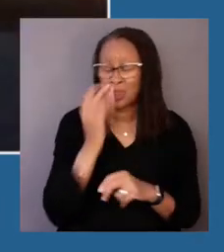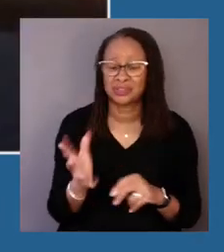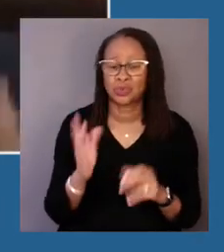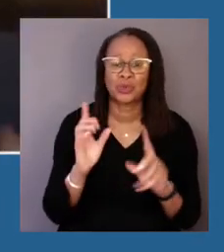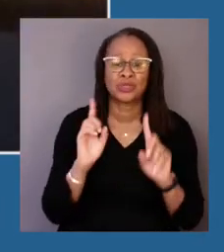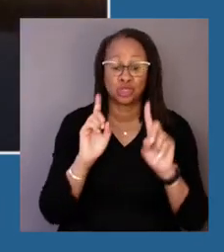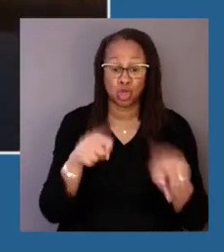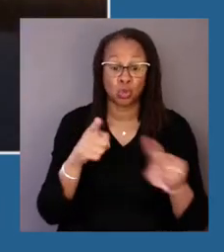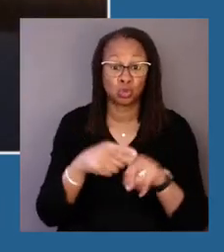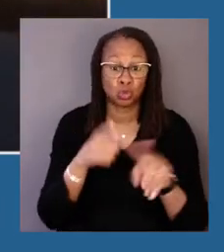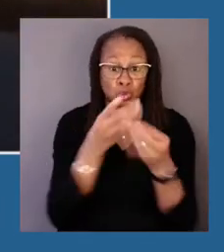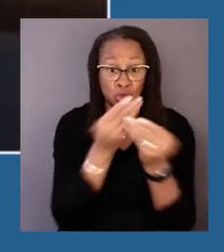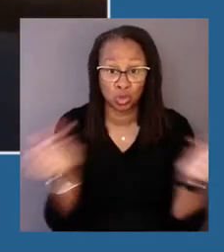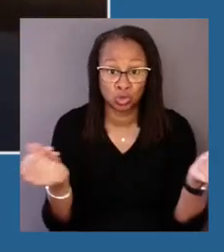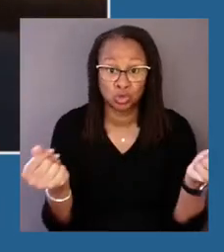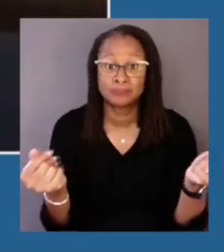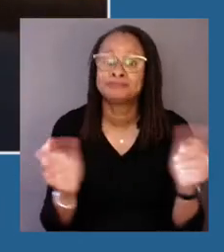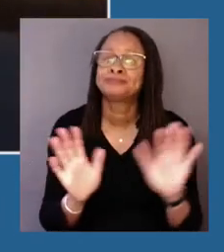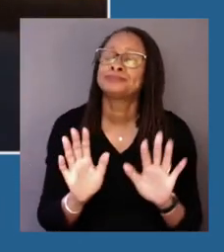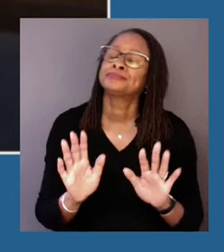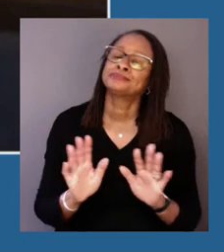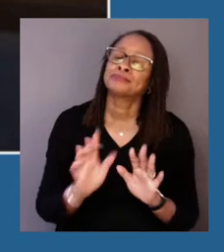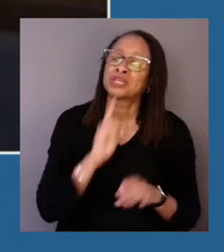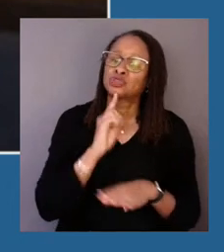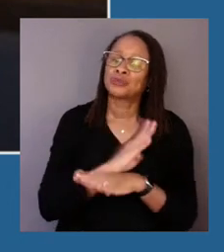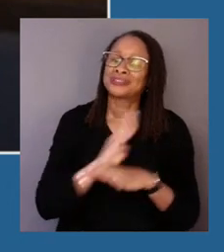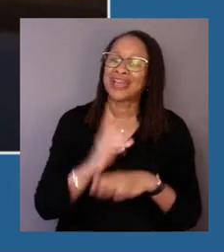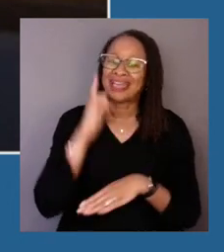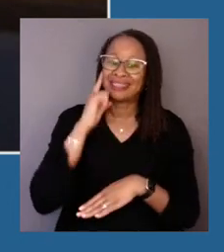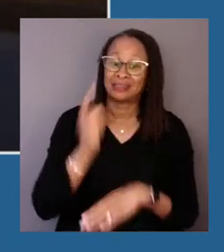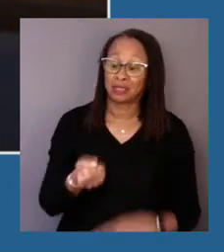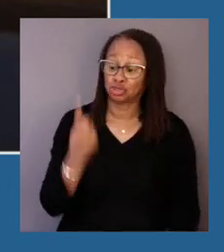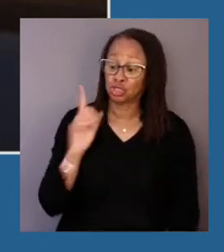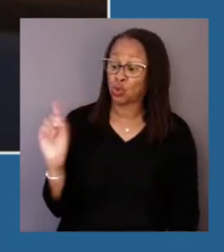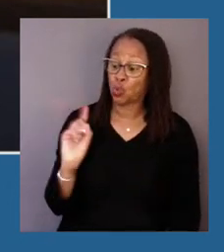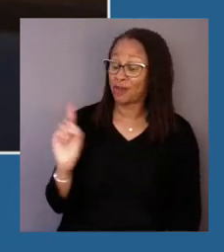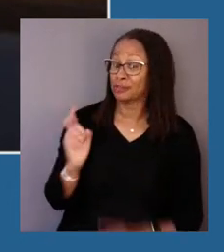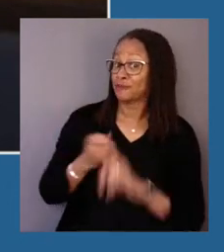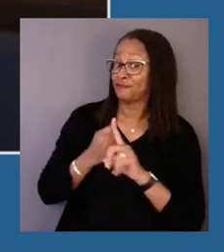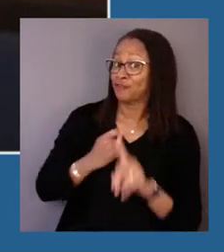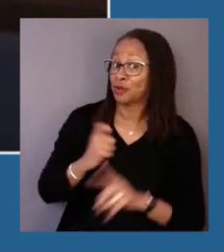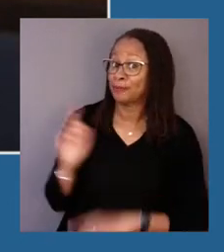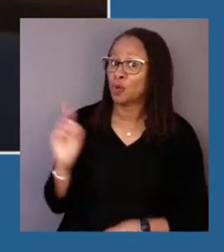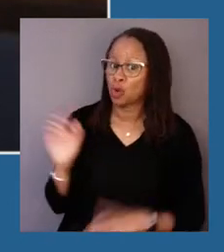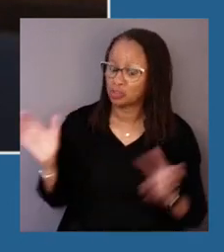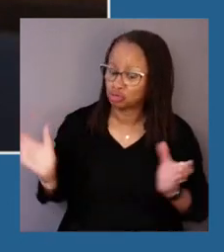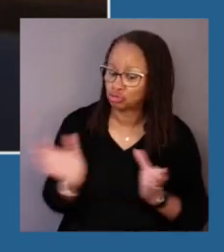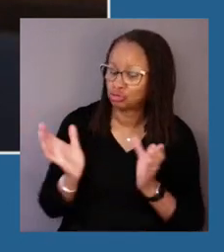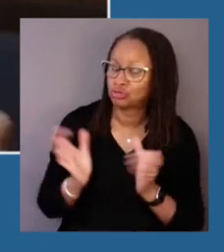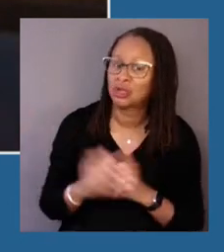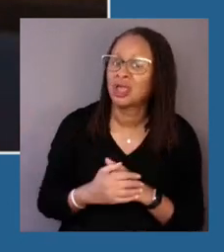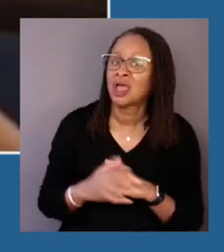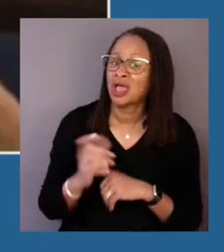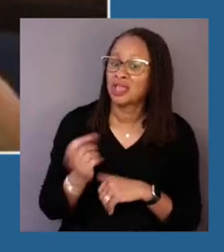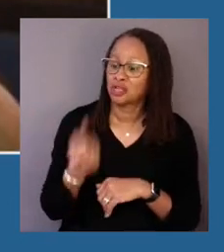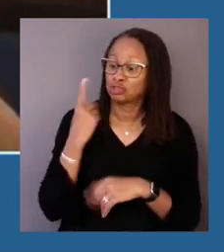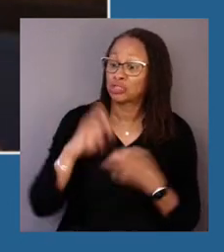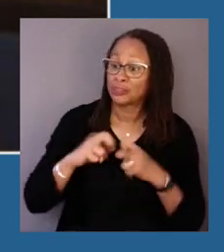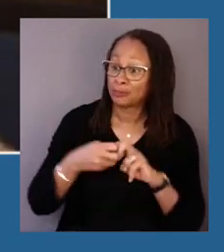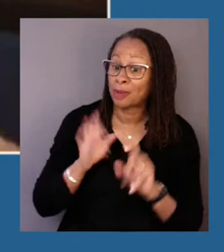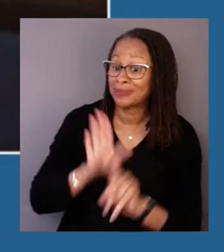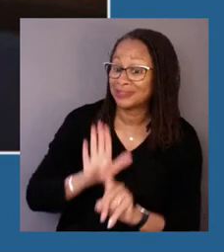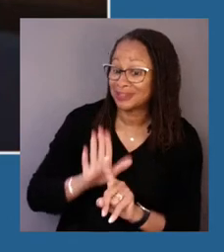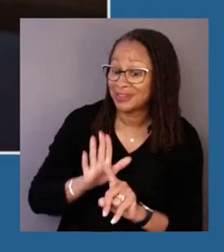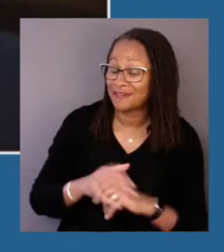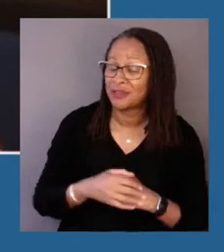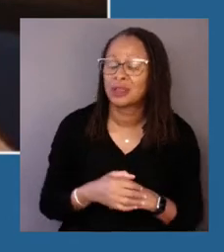solutions. And I actually think that understanding the actual drivers and understanding the problem are